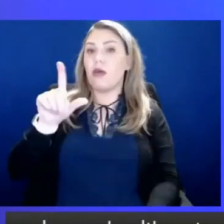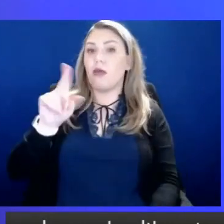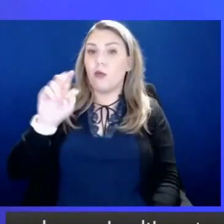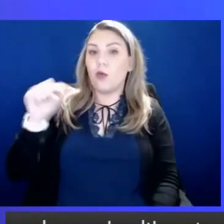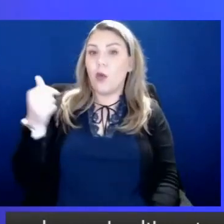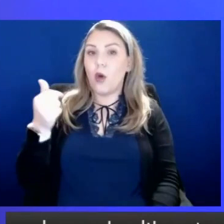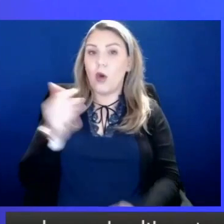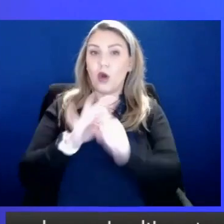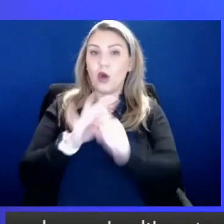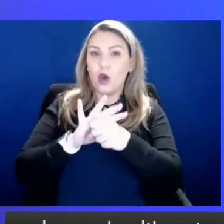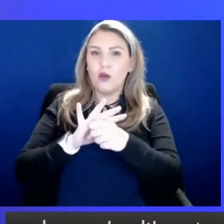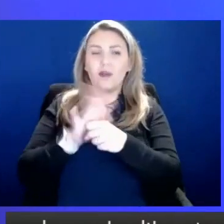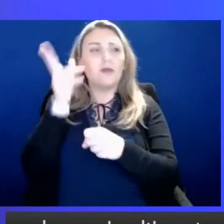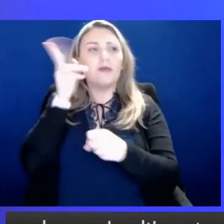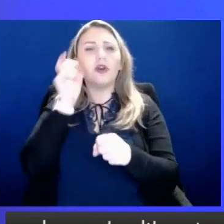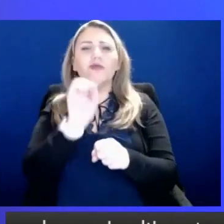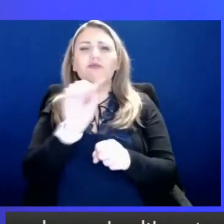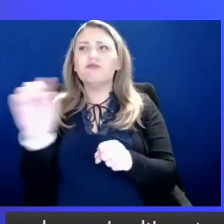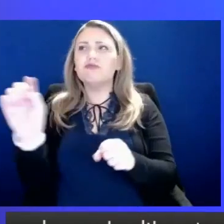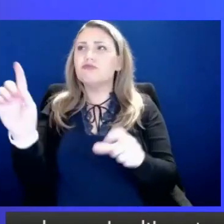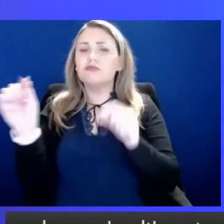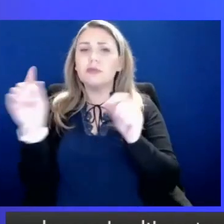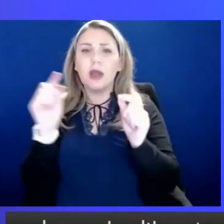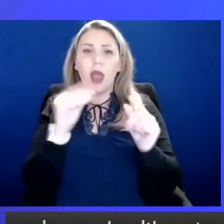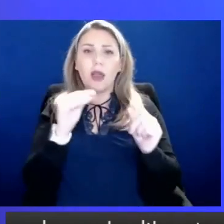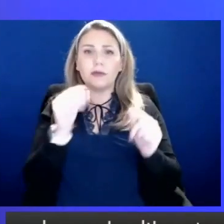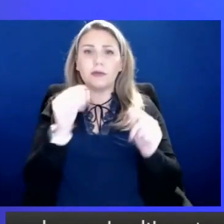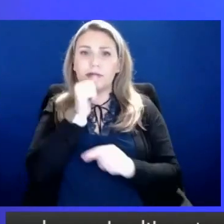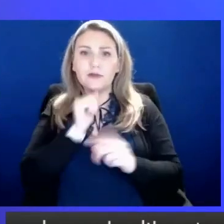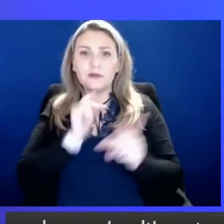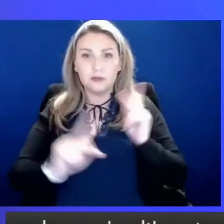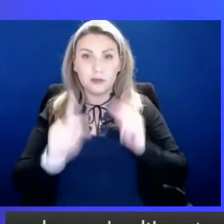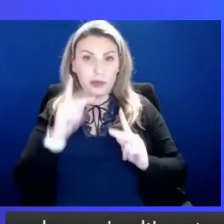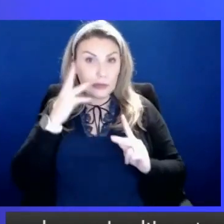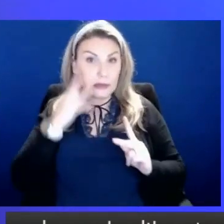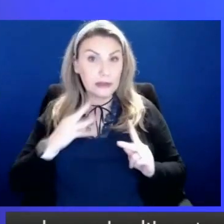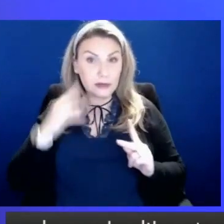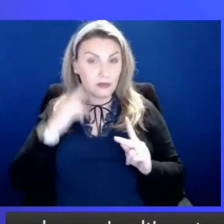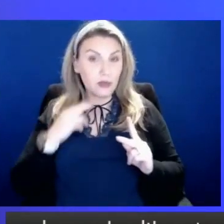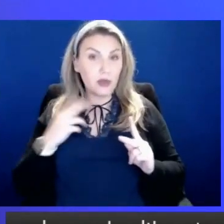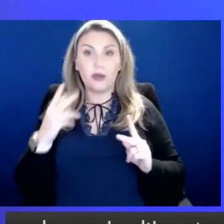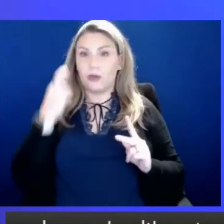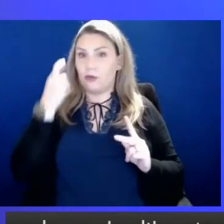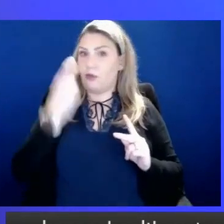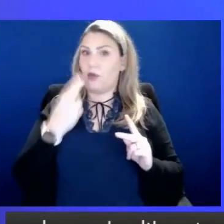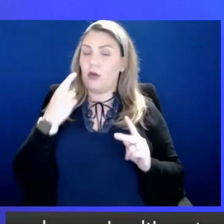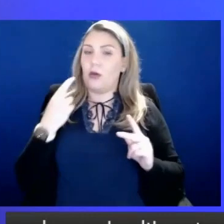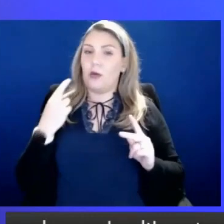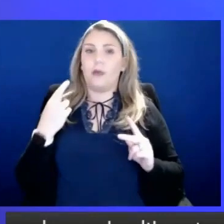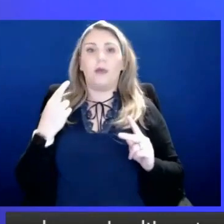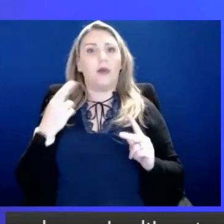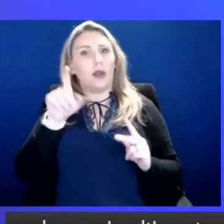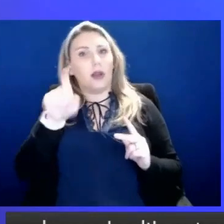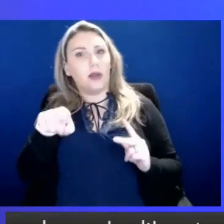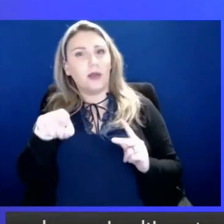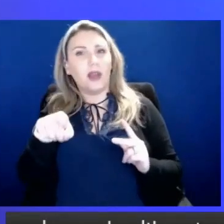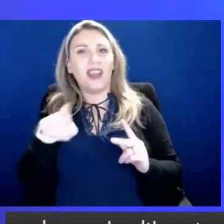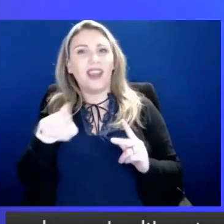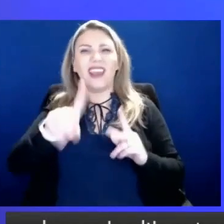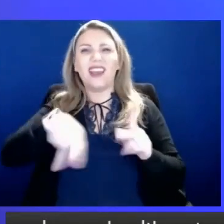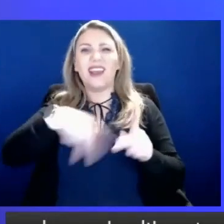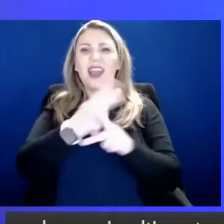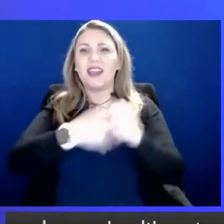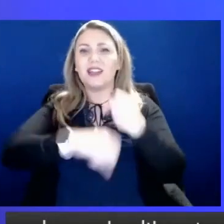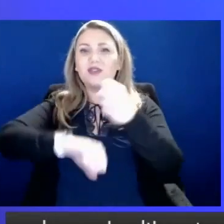long COVID and the suffering that people were experiencing, we realized that there needed to be some type of support specifically